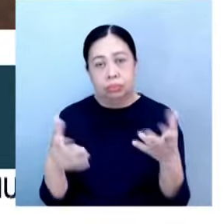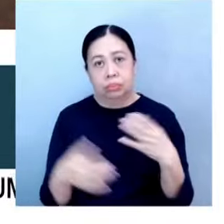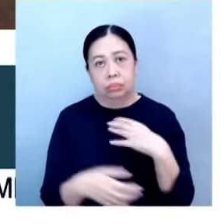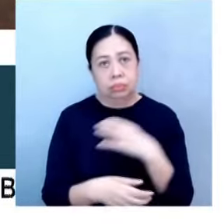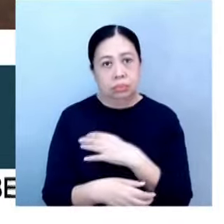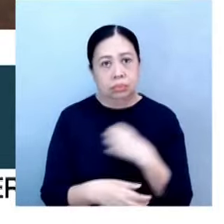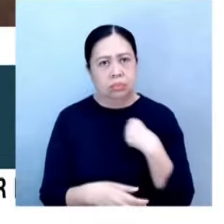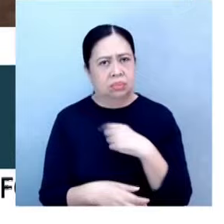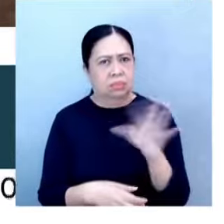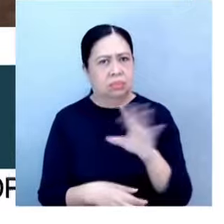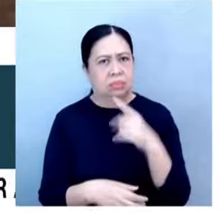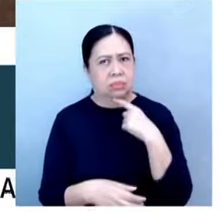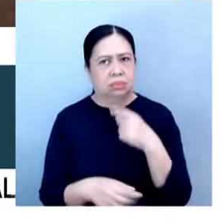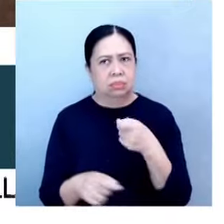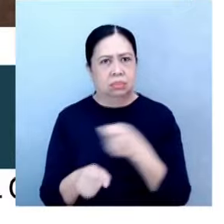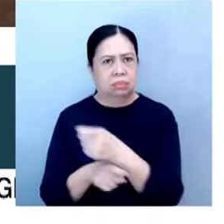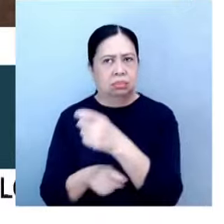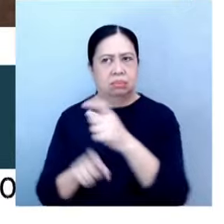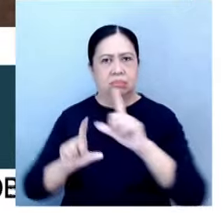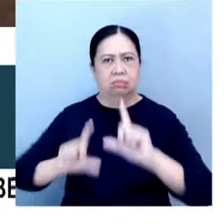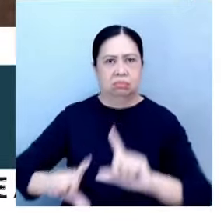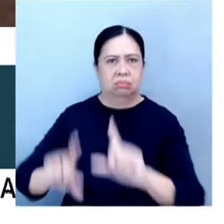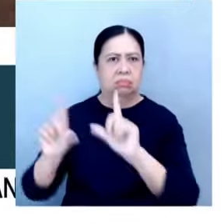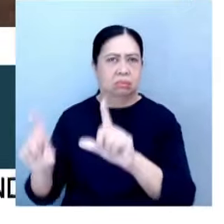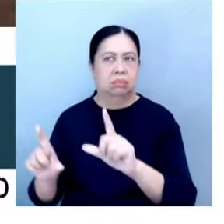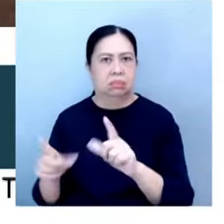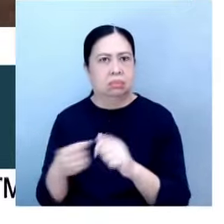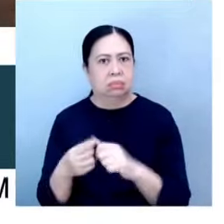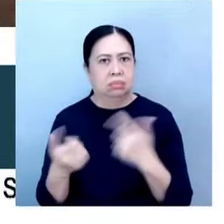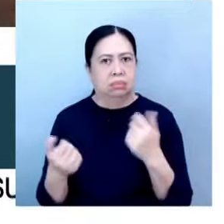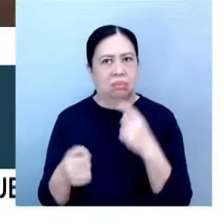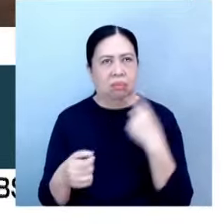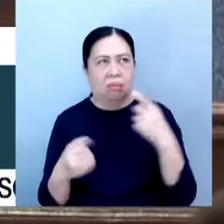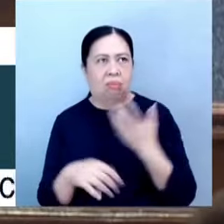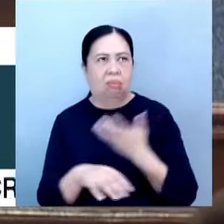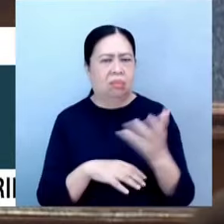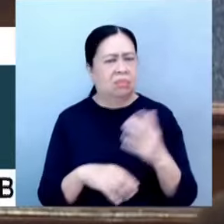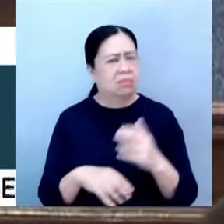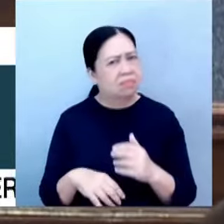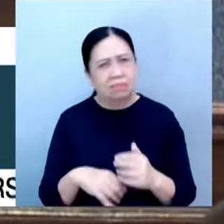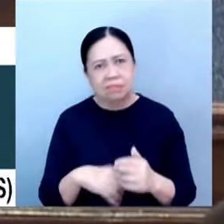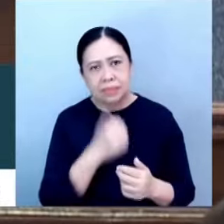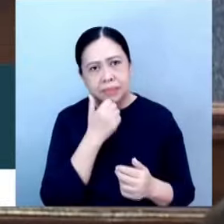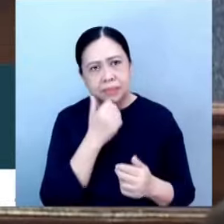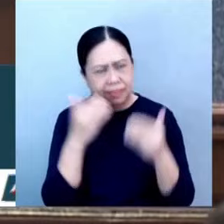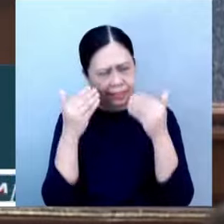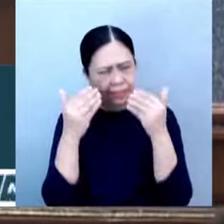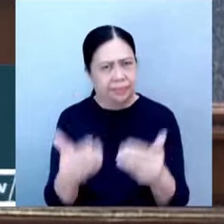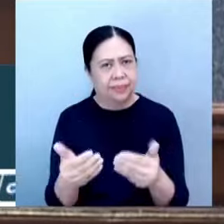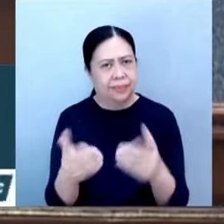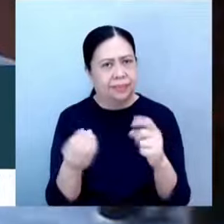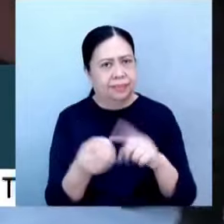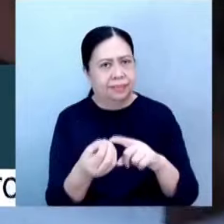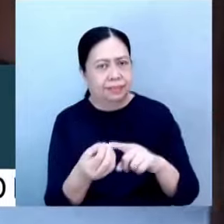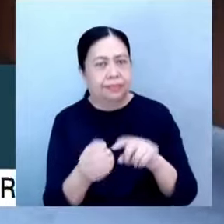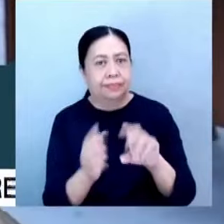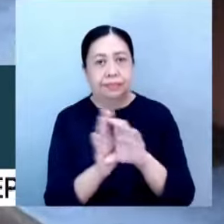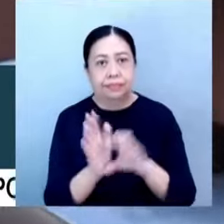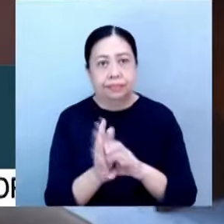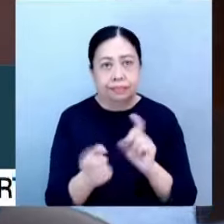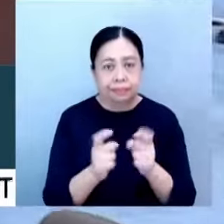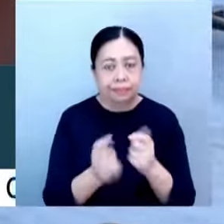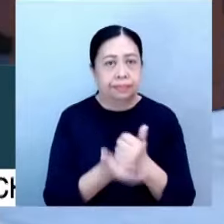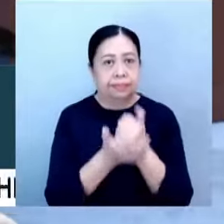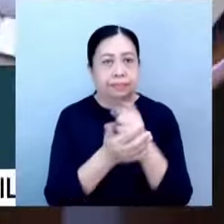Dapat hindi kami tawagan or accused of things na niloko na ganyan. Mali po yun. Let's move forward. Let's talk about charter change. Let's help the